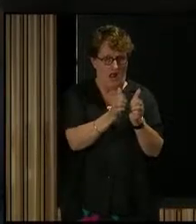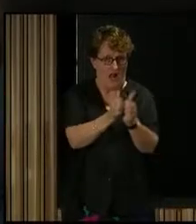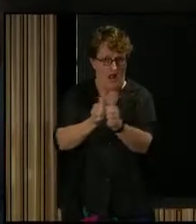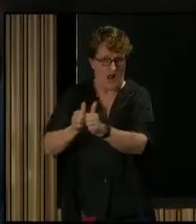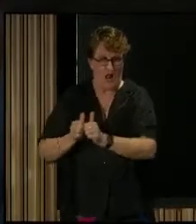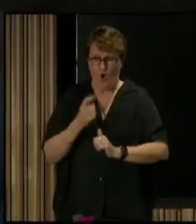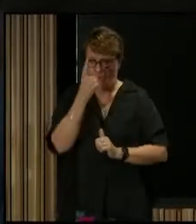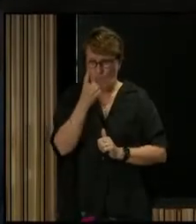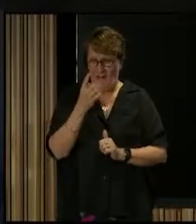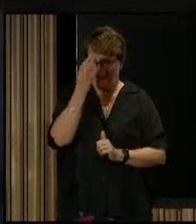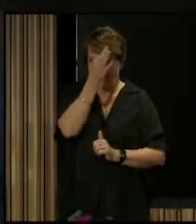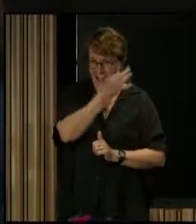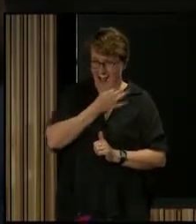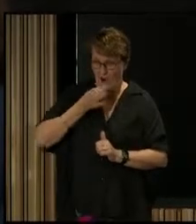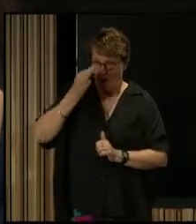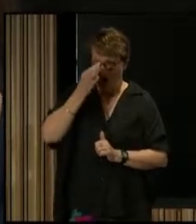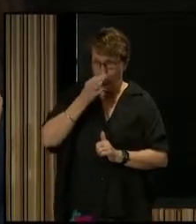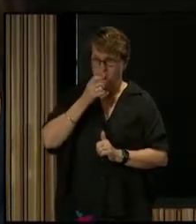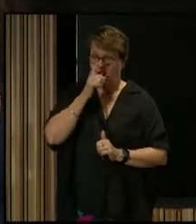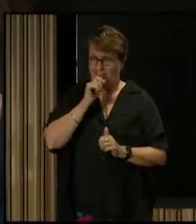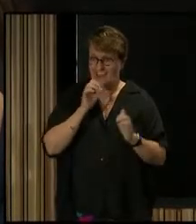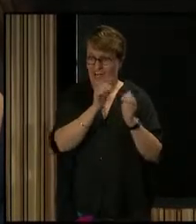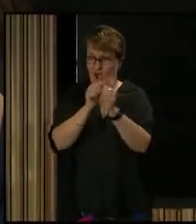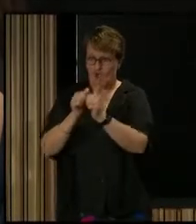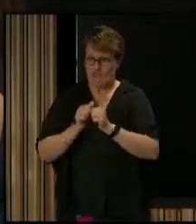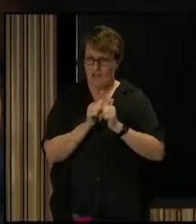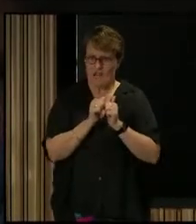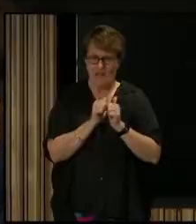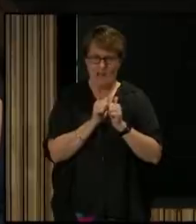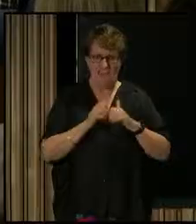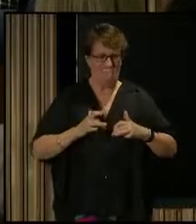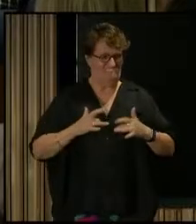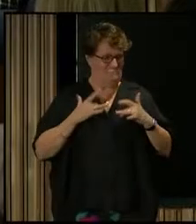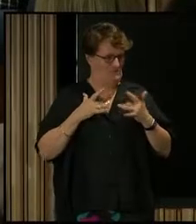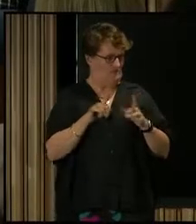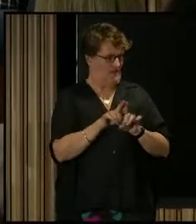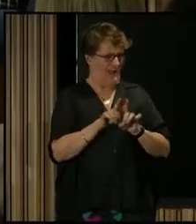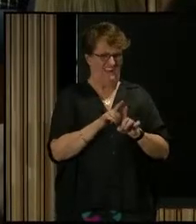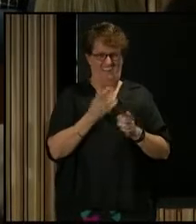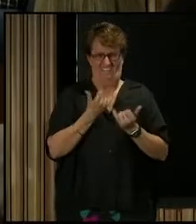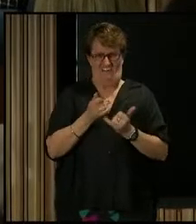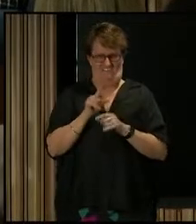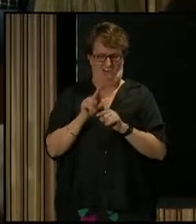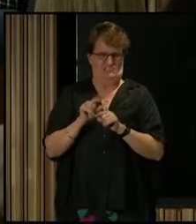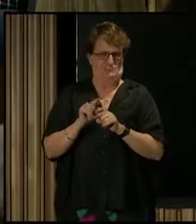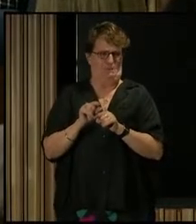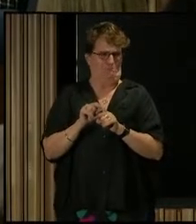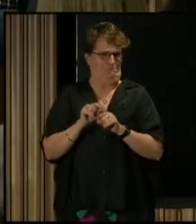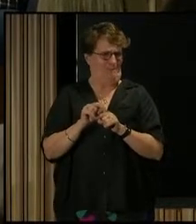for 1 hour, we can agree. And it feels like therapy, very cheap therapy.